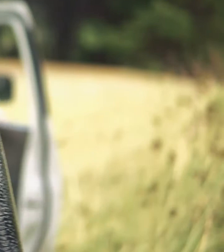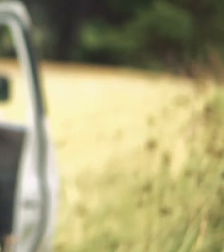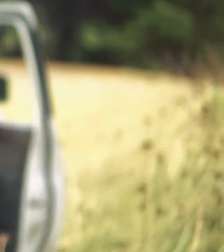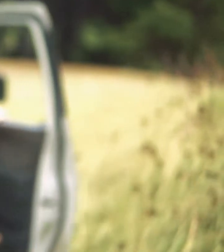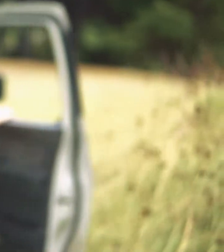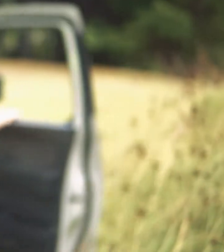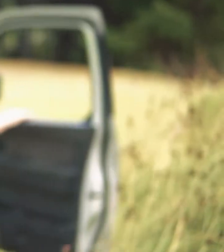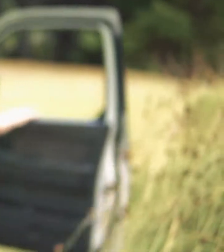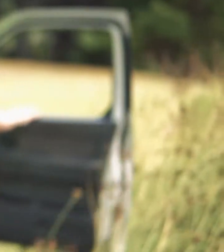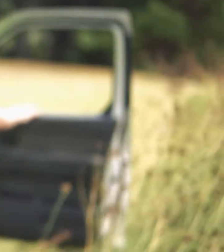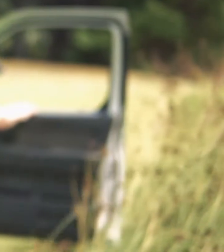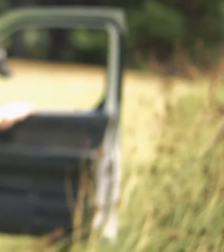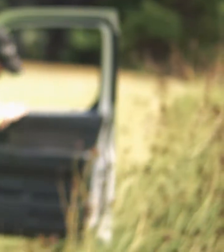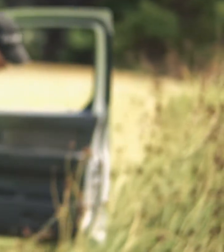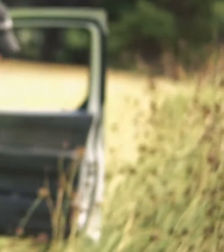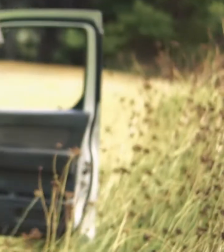Cool.